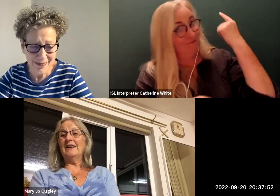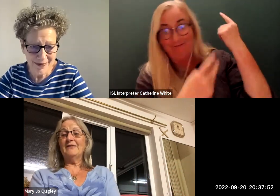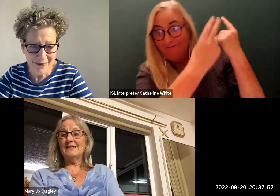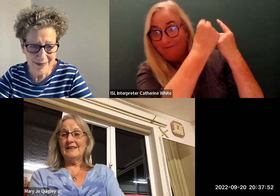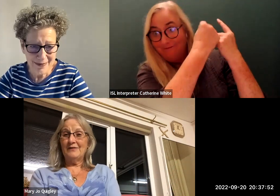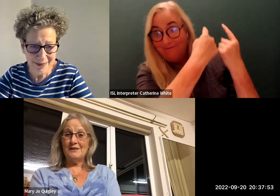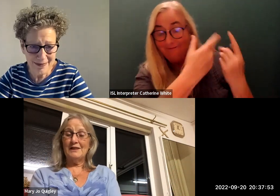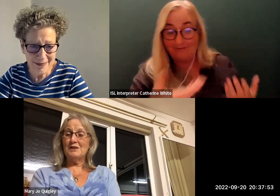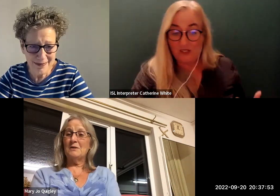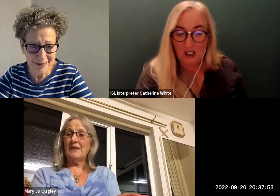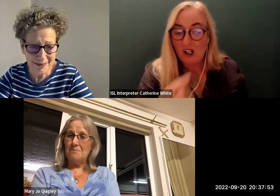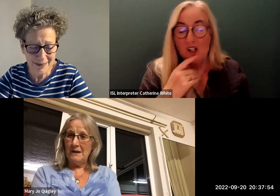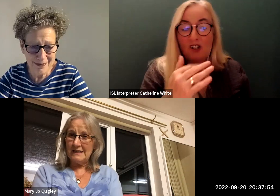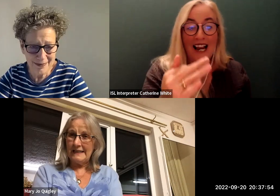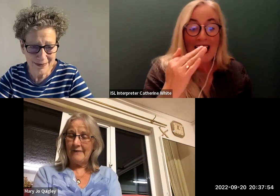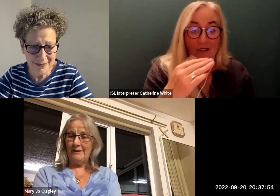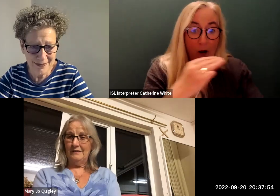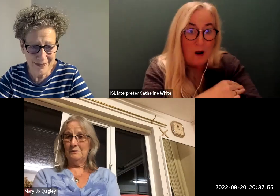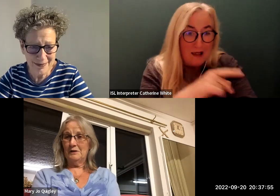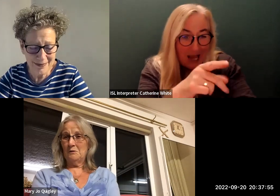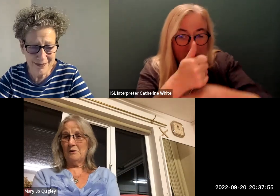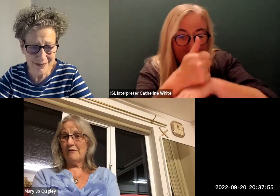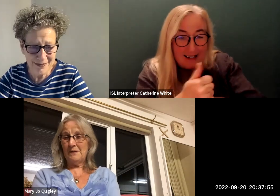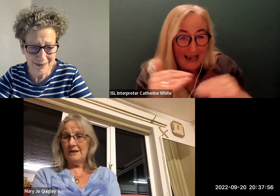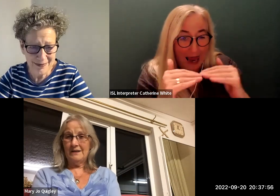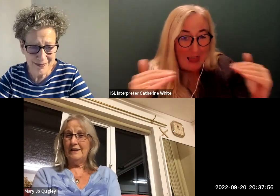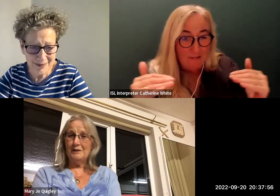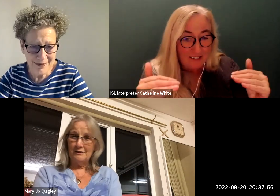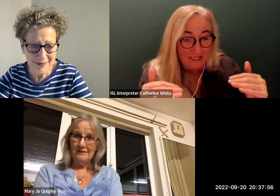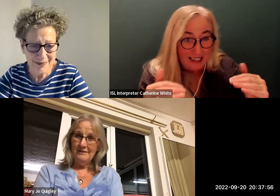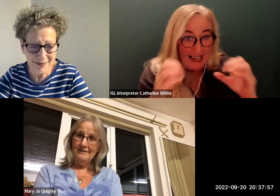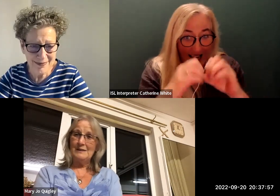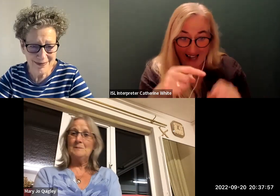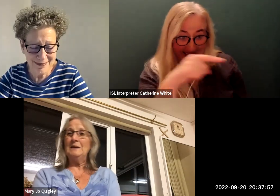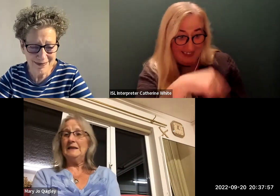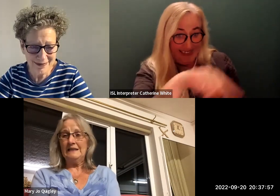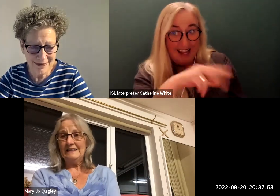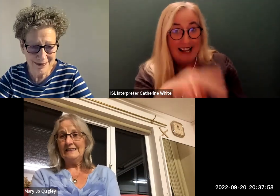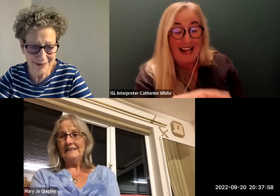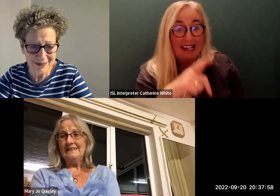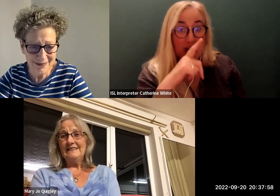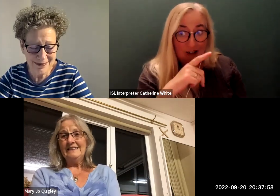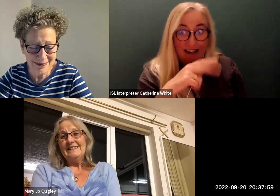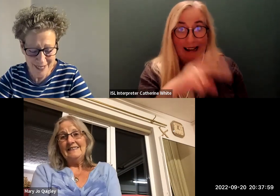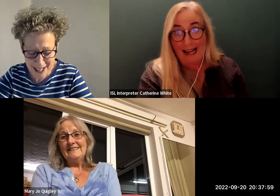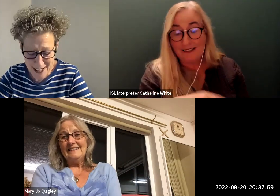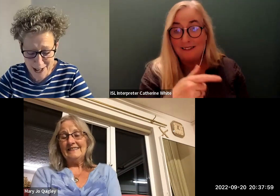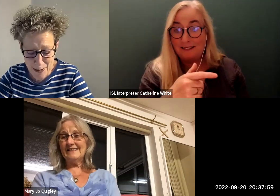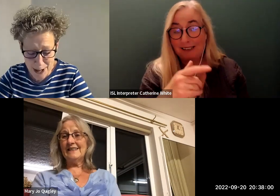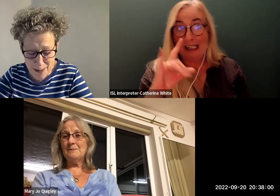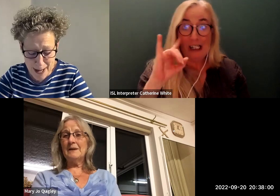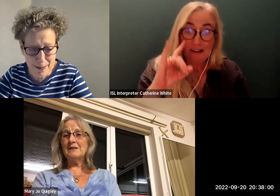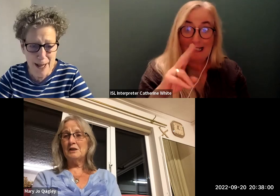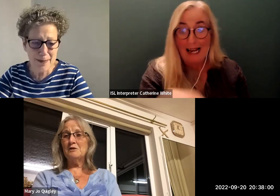So if there's an issue at that basic level where everybody can hear and speak,